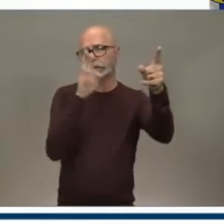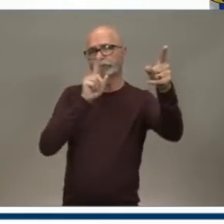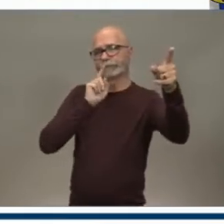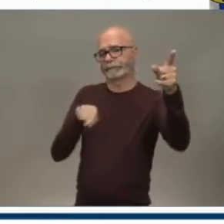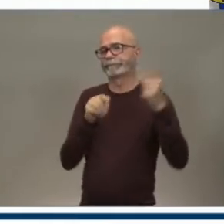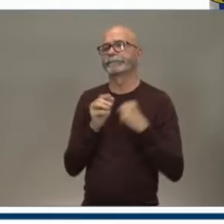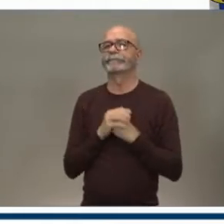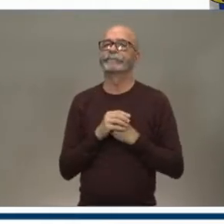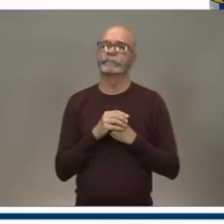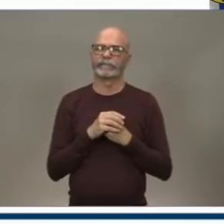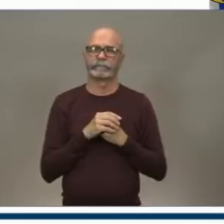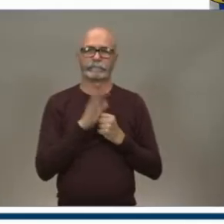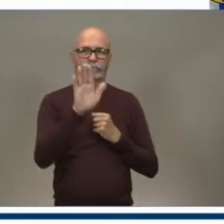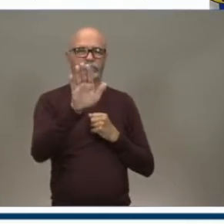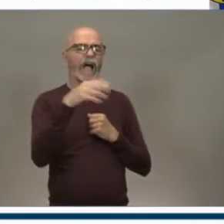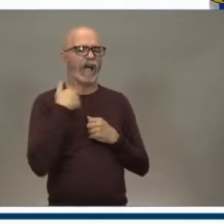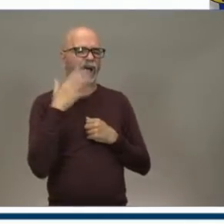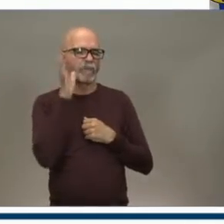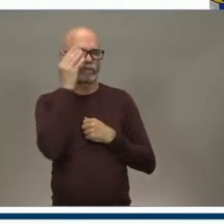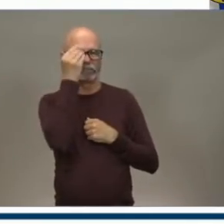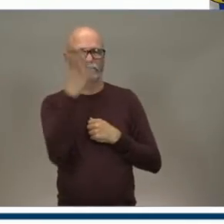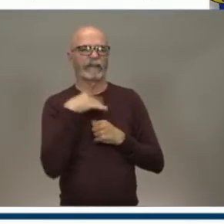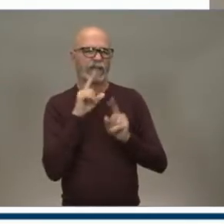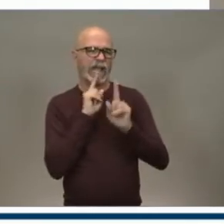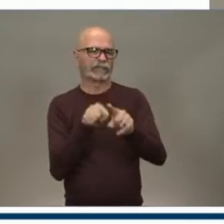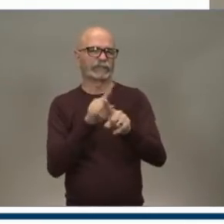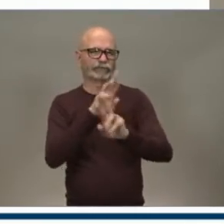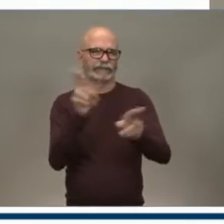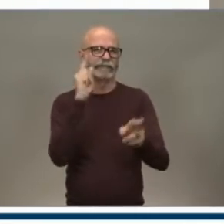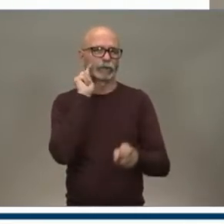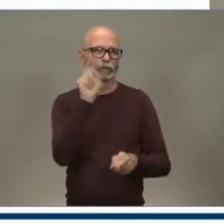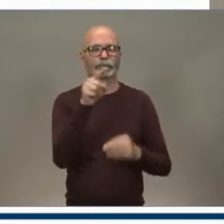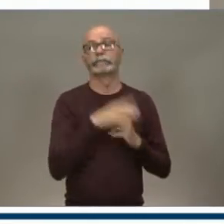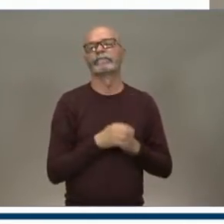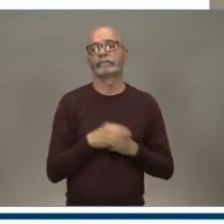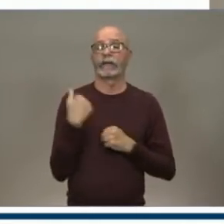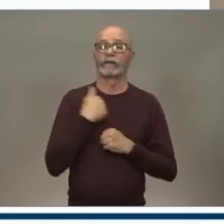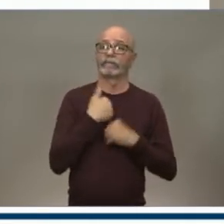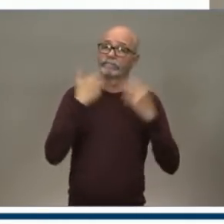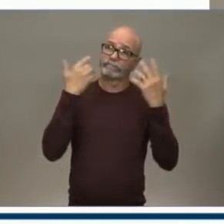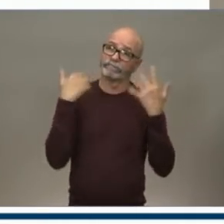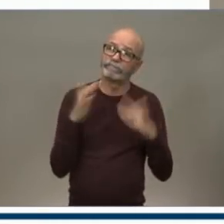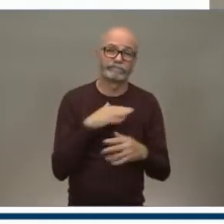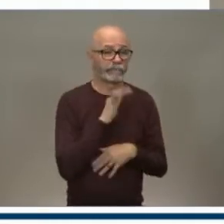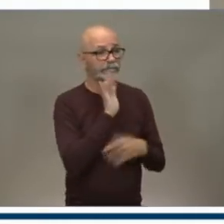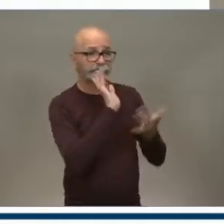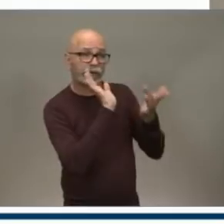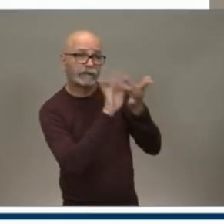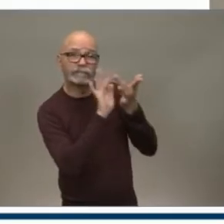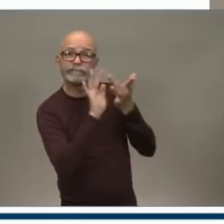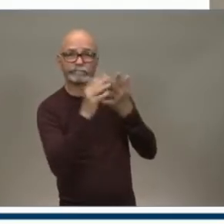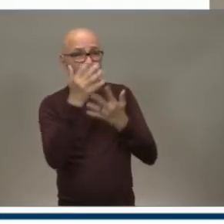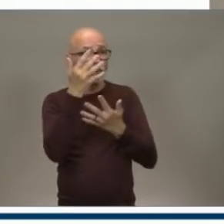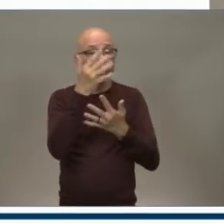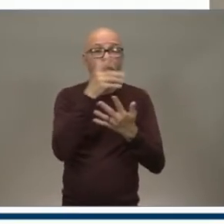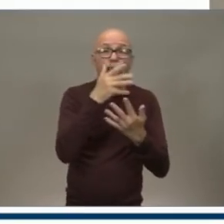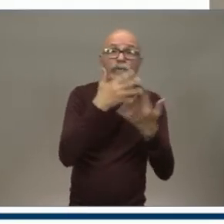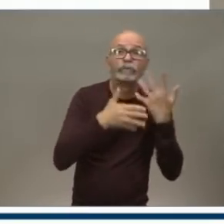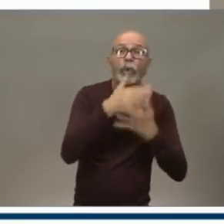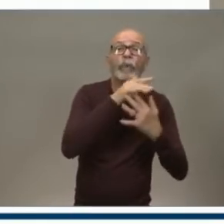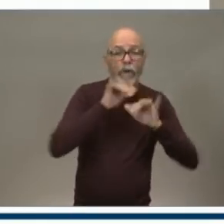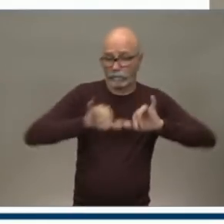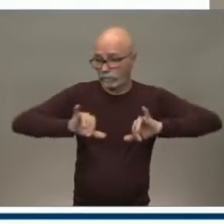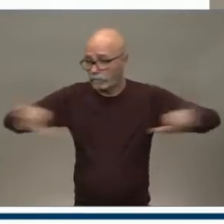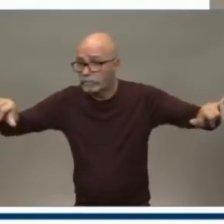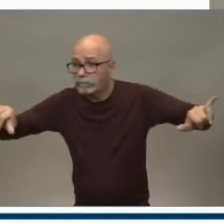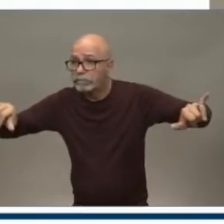clearly we've taken appropriate actions, isolated close contacts. Them going in now to work in that school, there